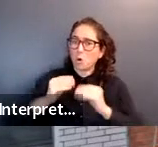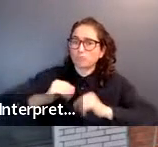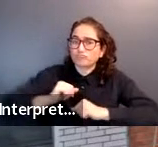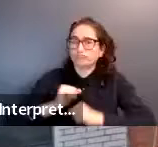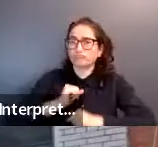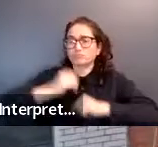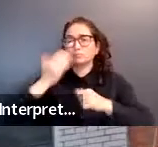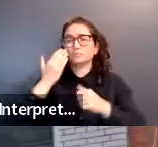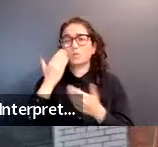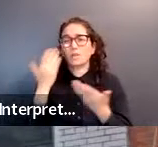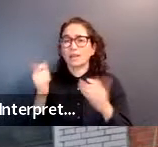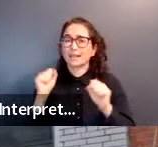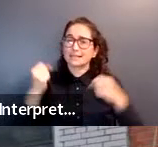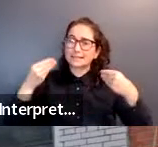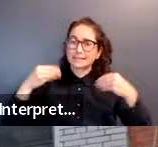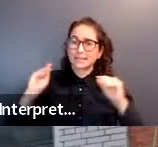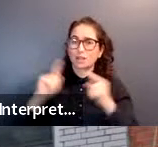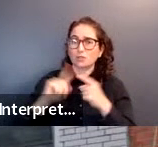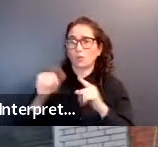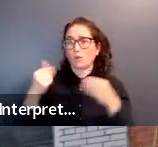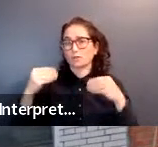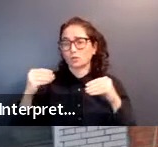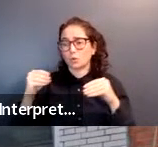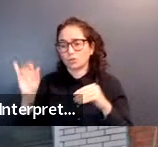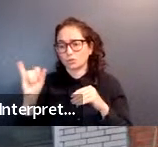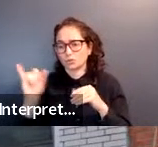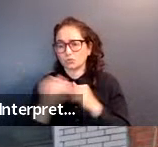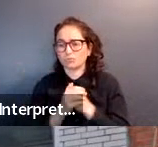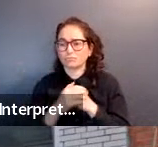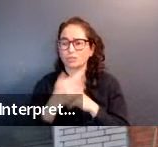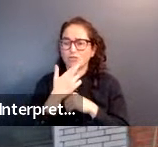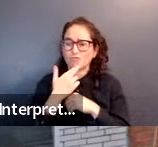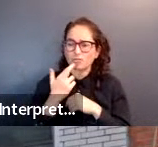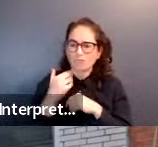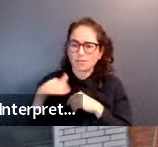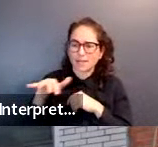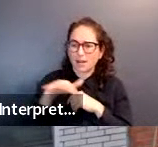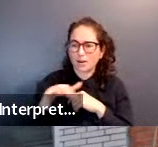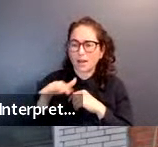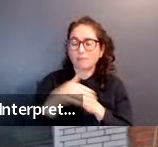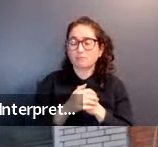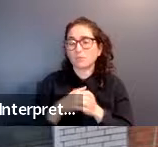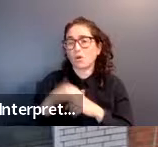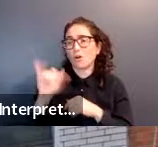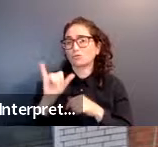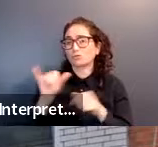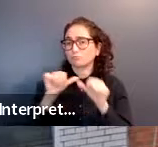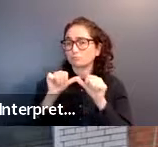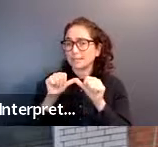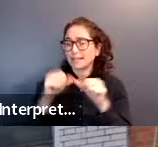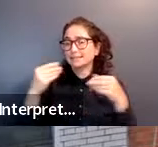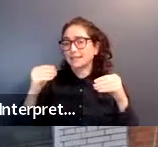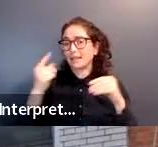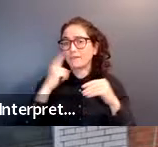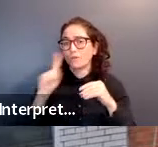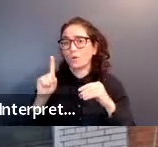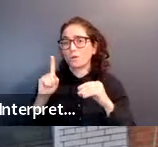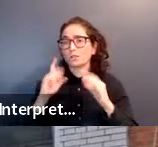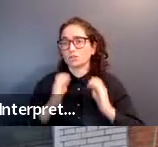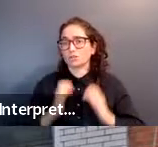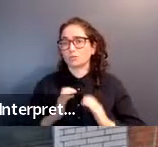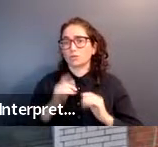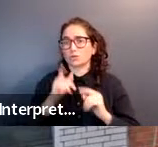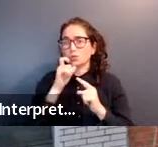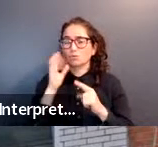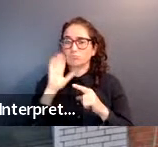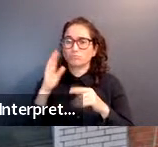able to sell to other stores and restaurants in the area, as well as maintain selling for consumers who walk in and